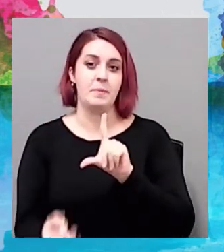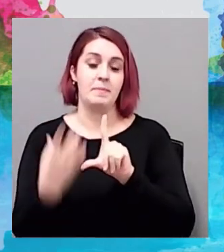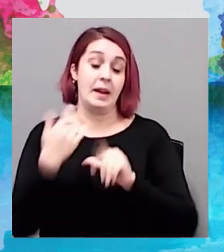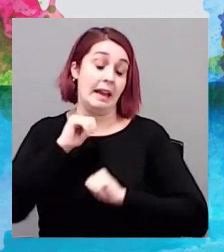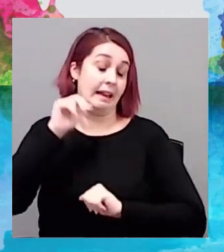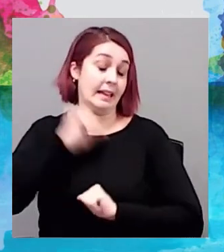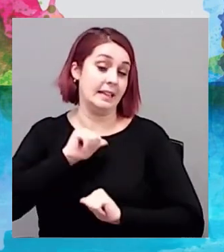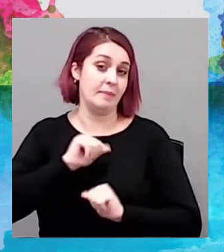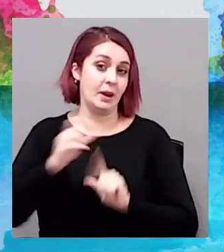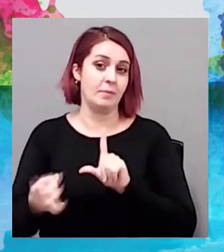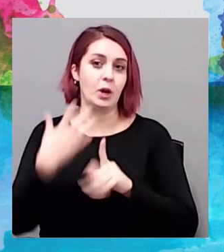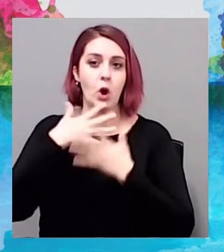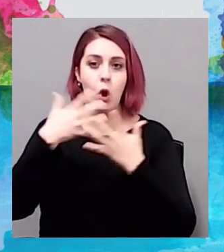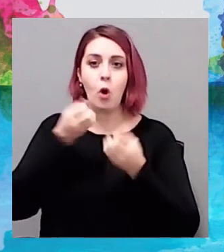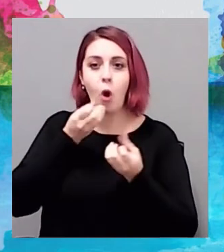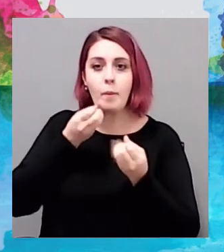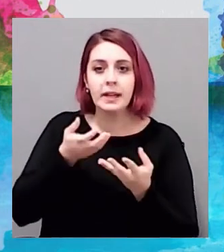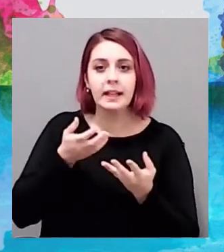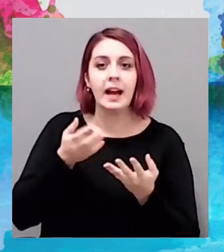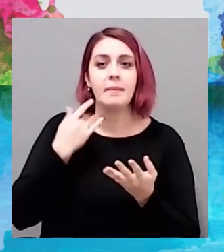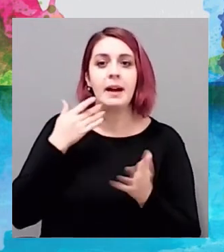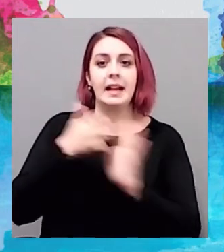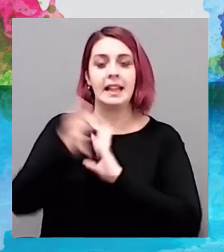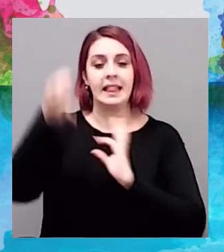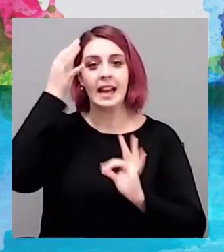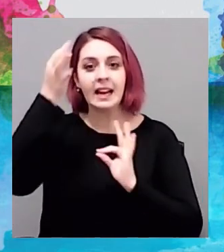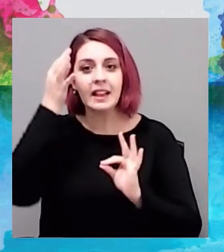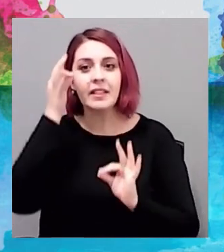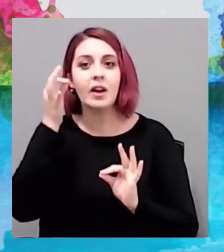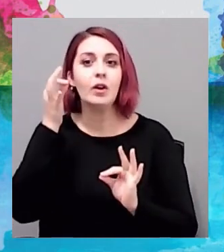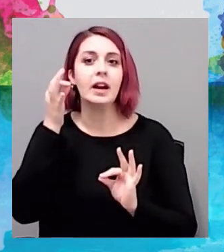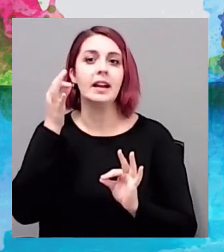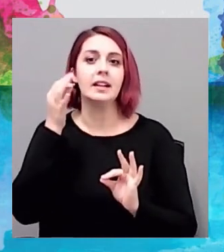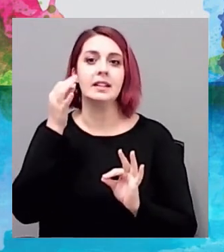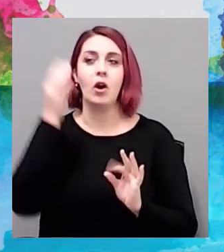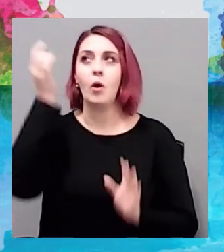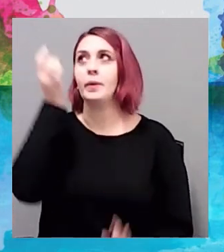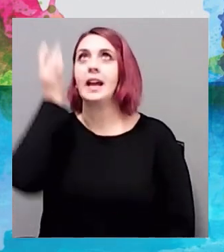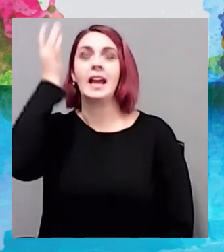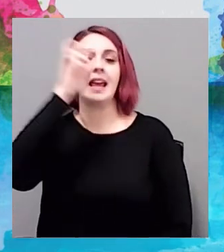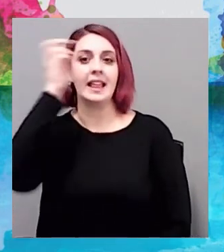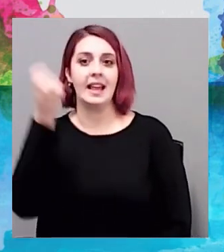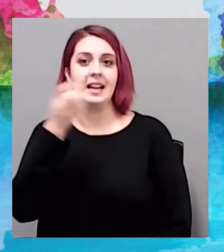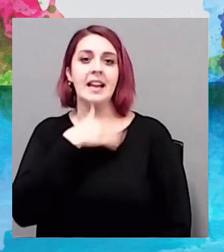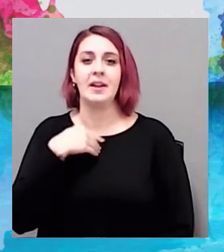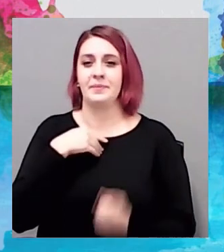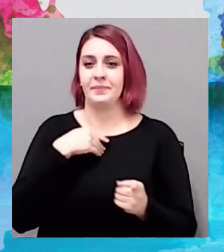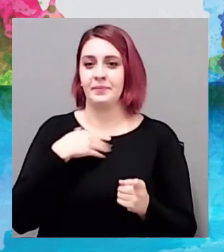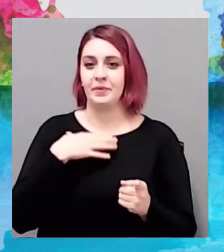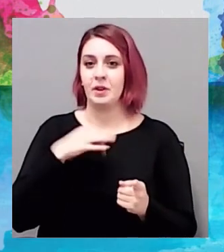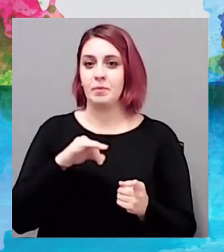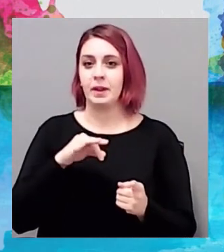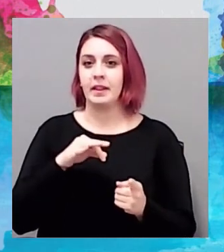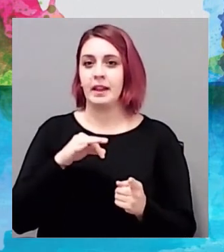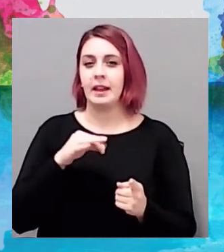your email, in your comments and so forth, in your descriptions, I'd like to hear your ideas, and